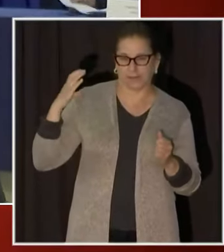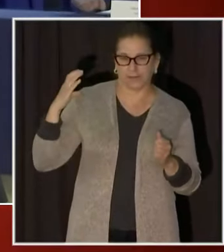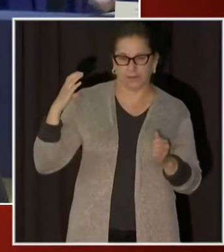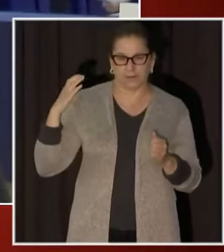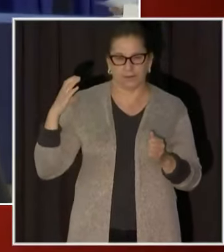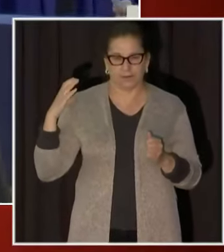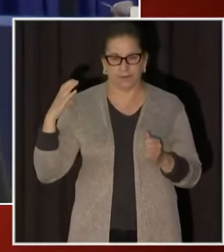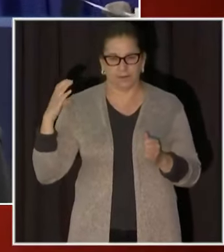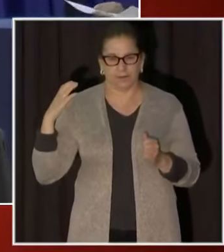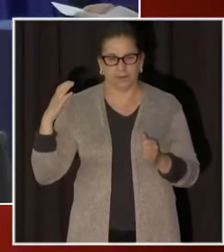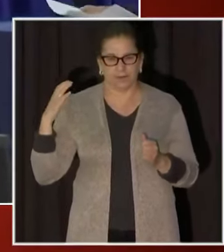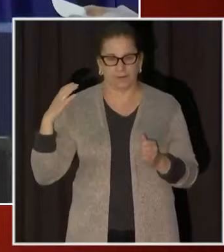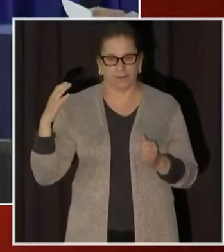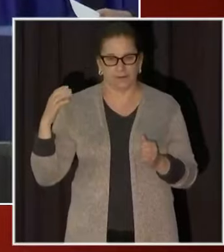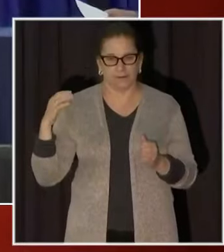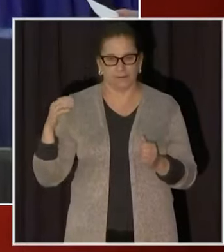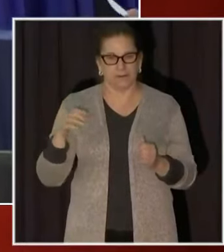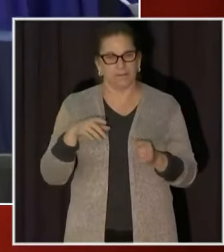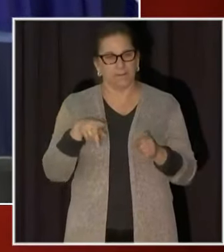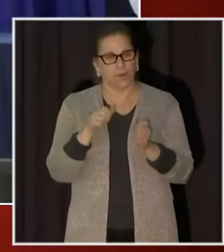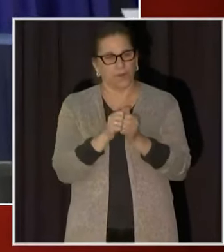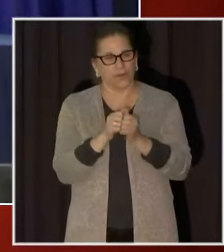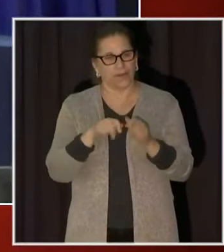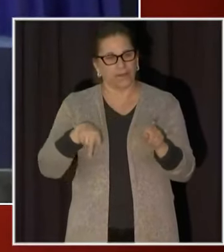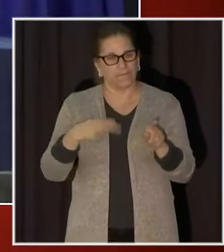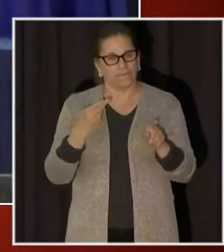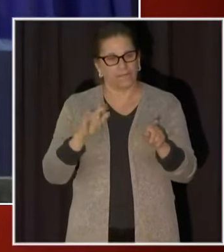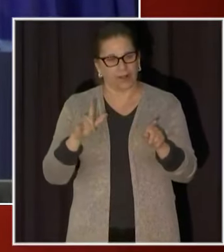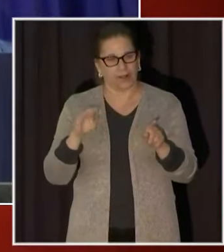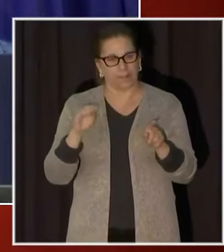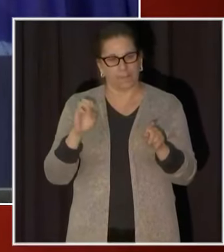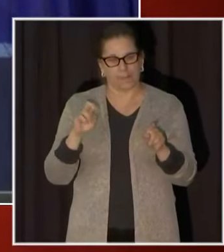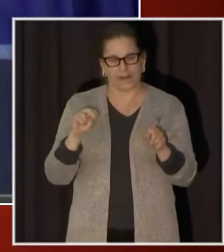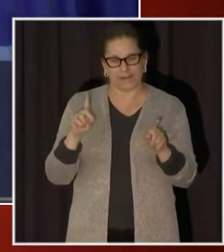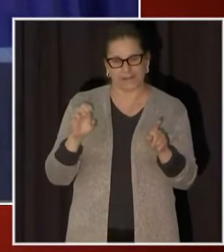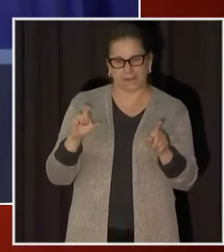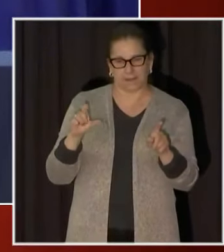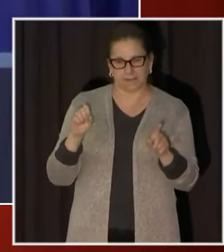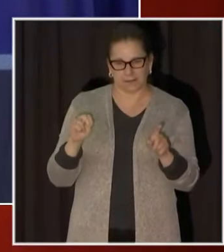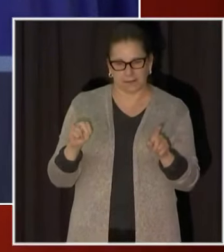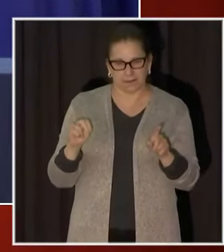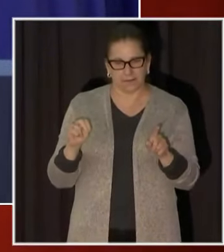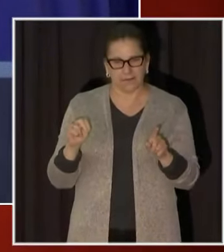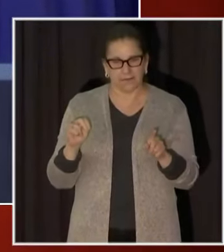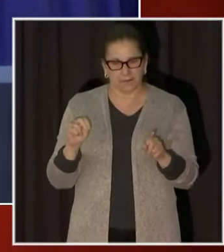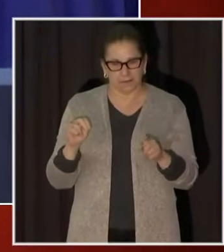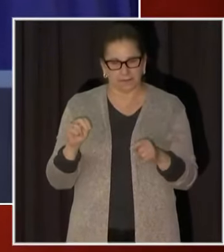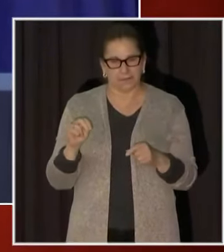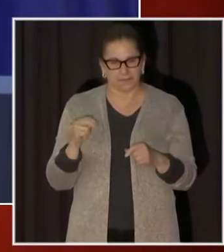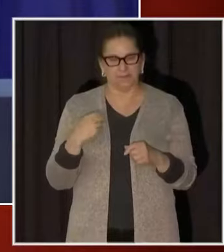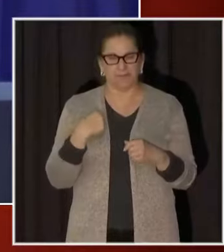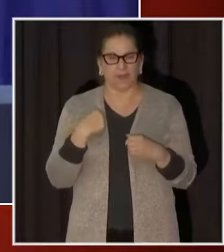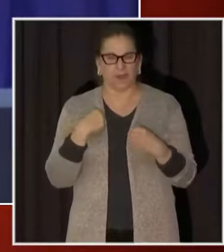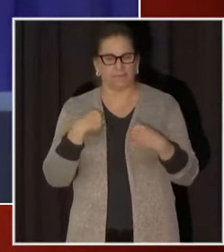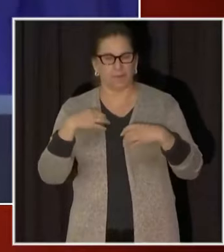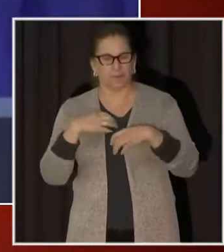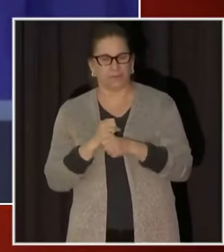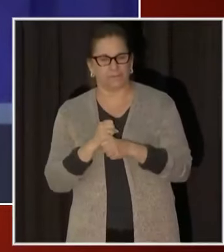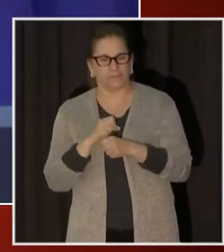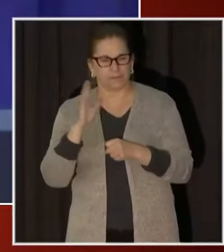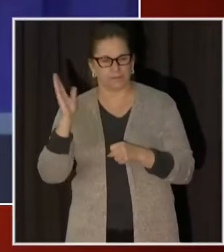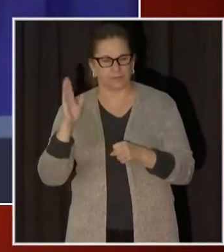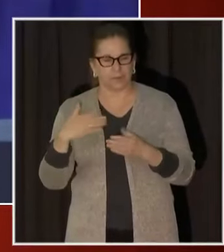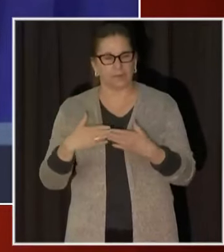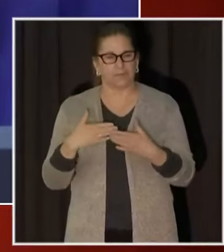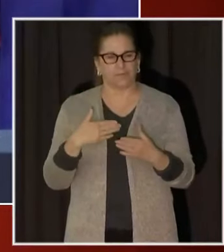here to give his briefing prior to a council session, which the council plans to